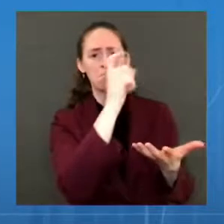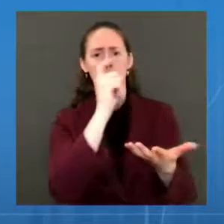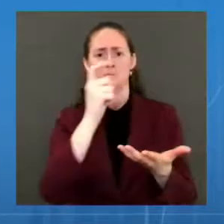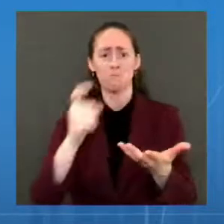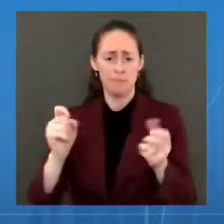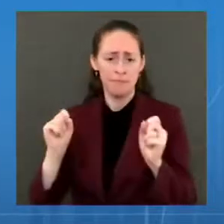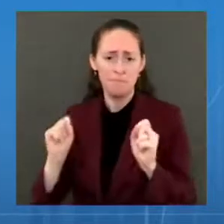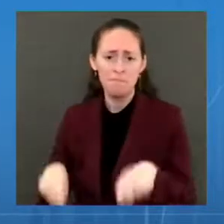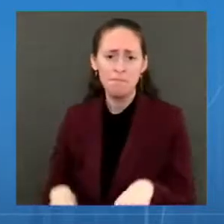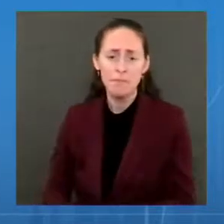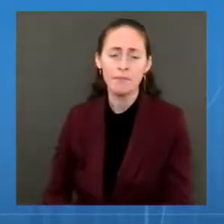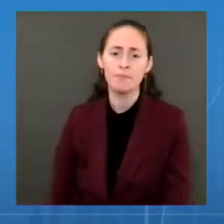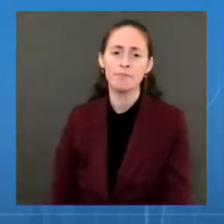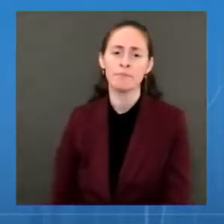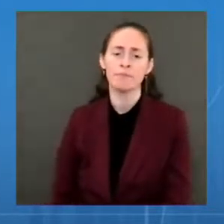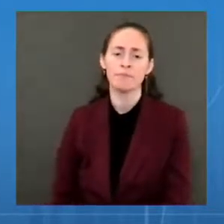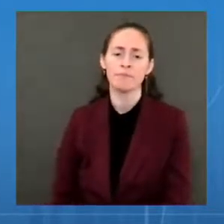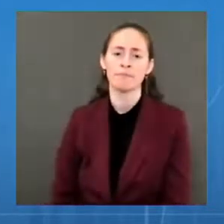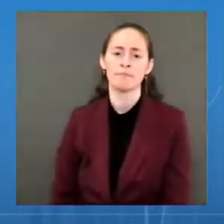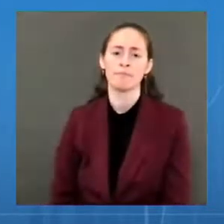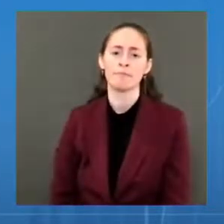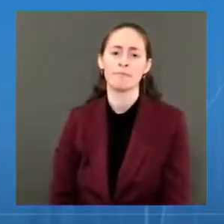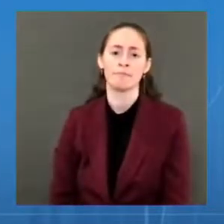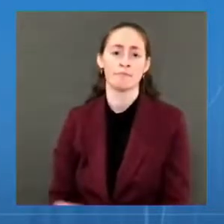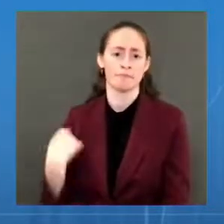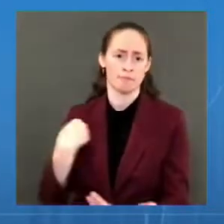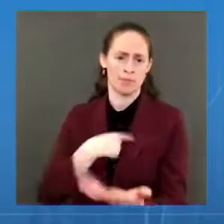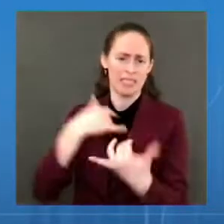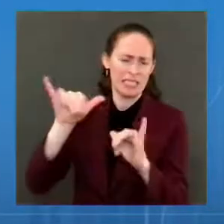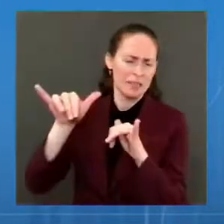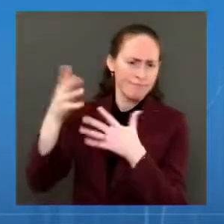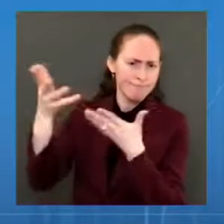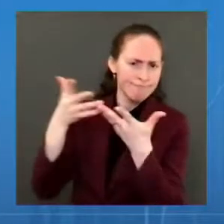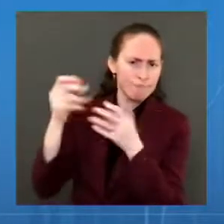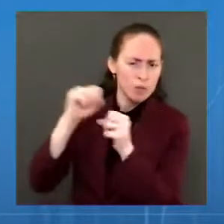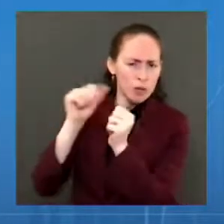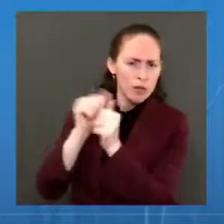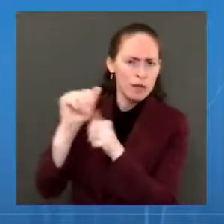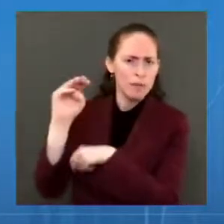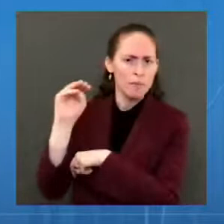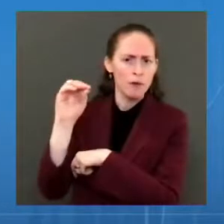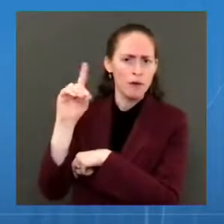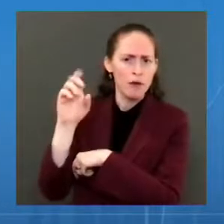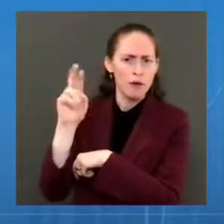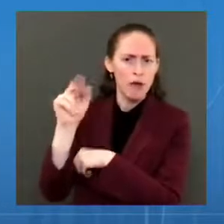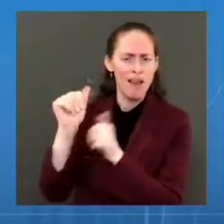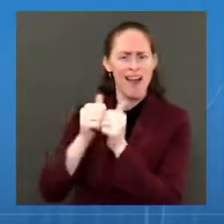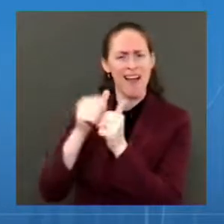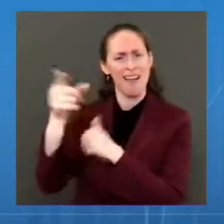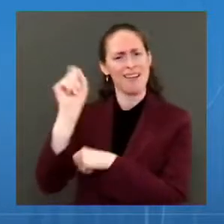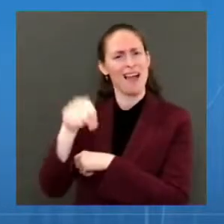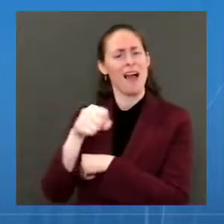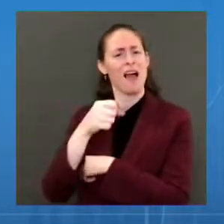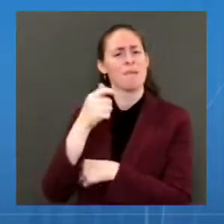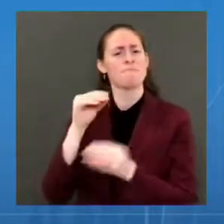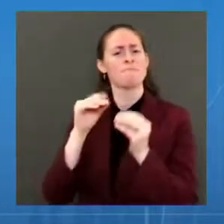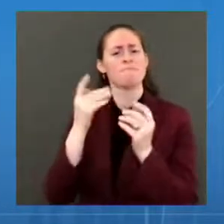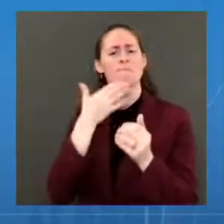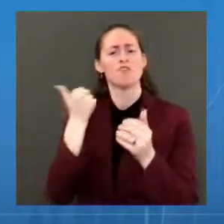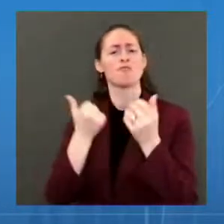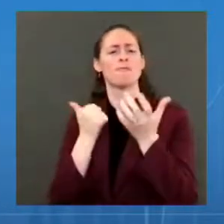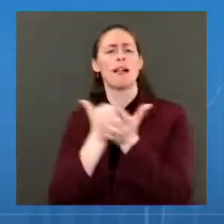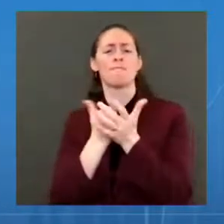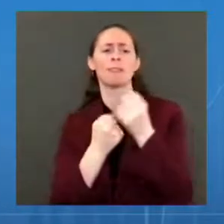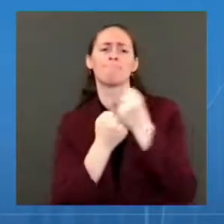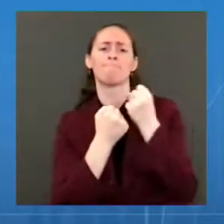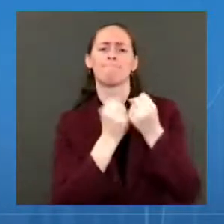work with Moderna on how they can do more and more for the world. As people might recall, last week we